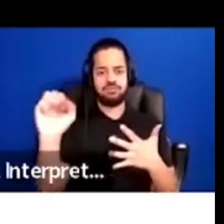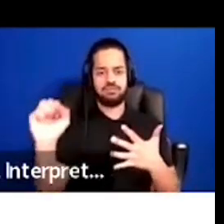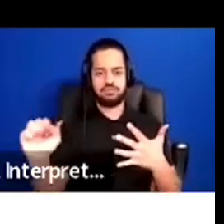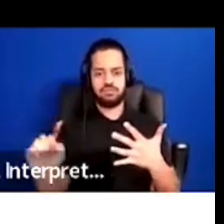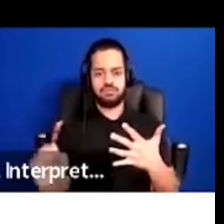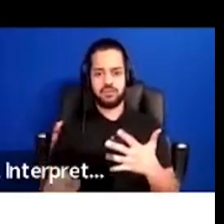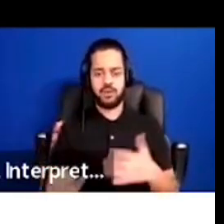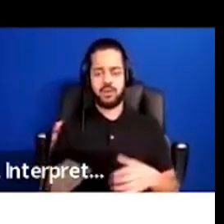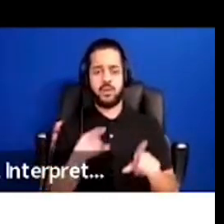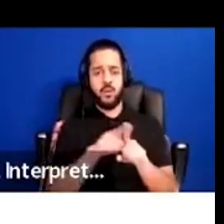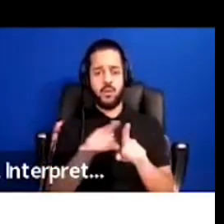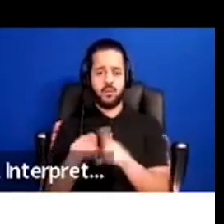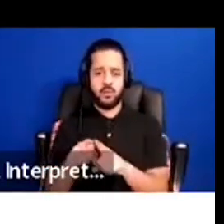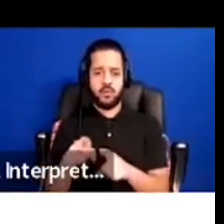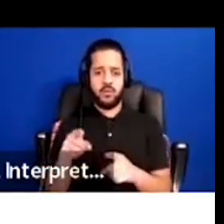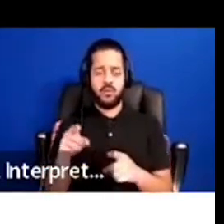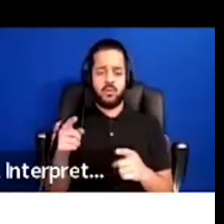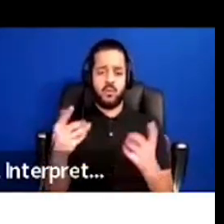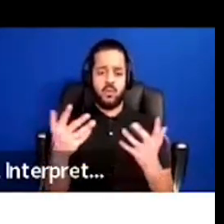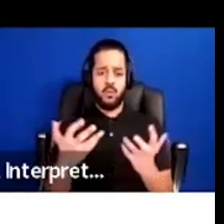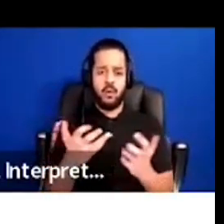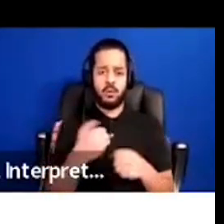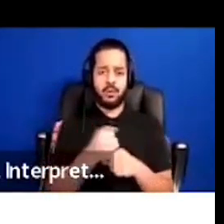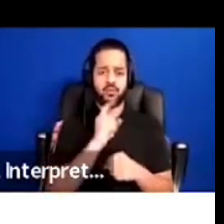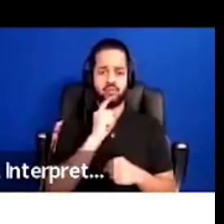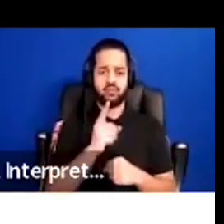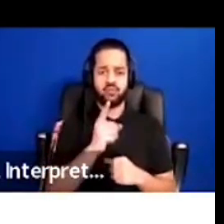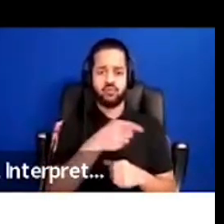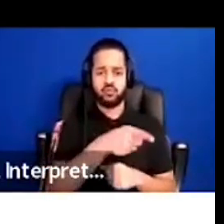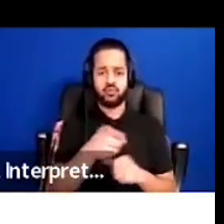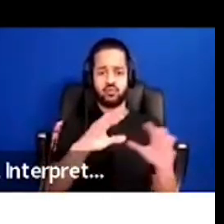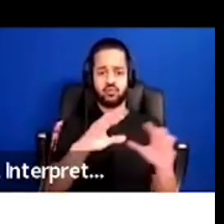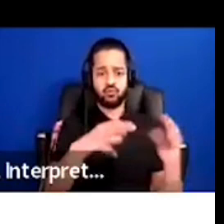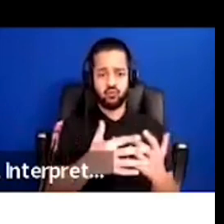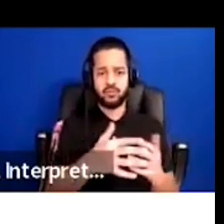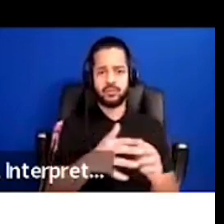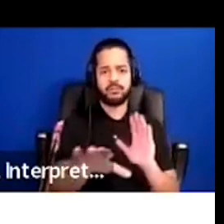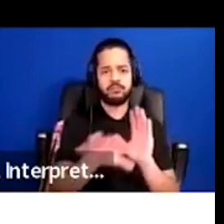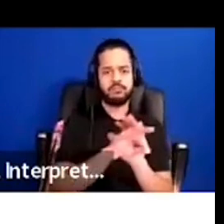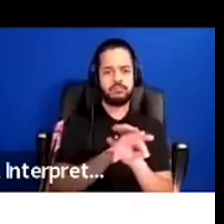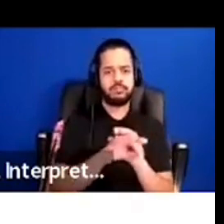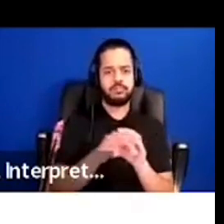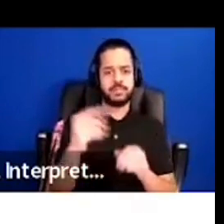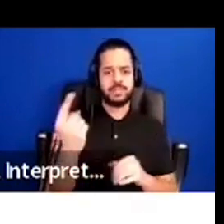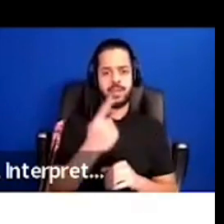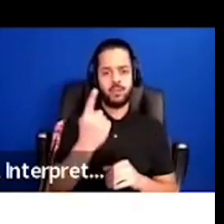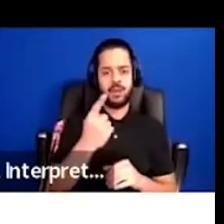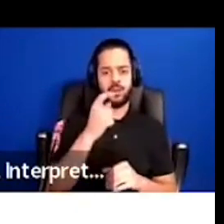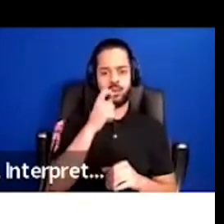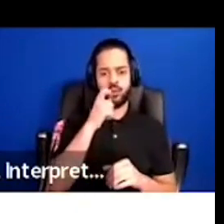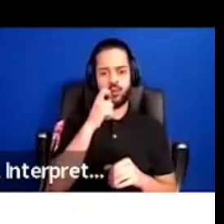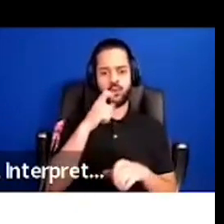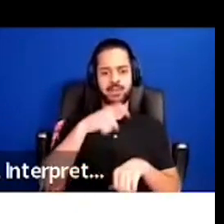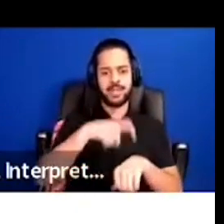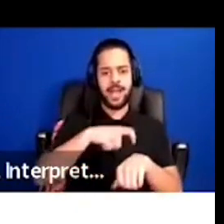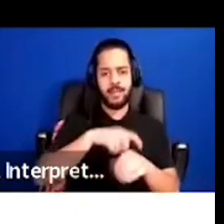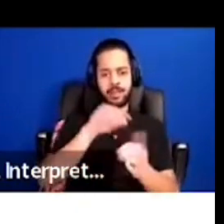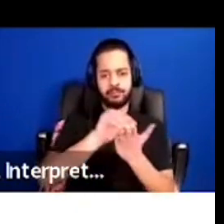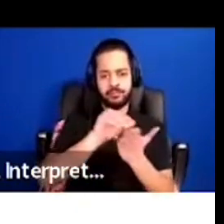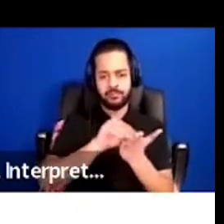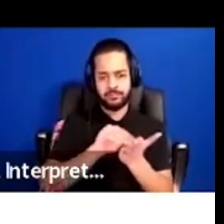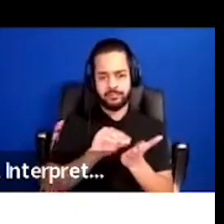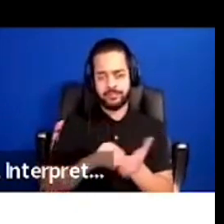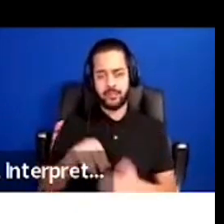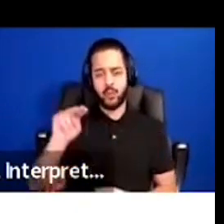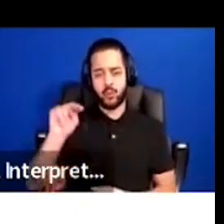would also like for each group to select somebody as a facilitator, somebody as a timekeeper,